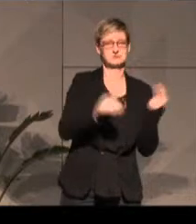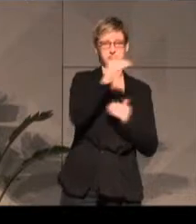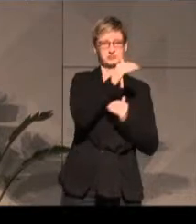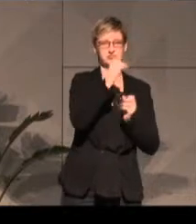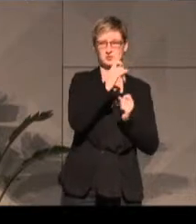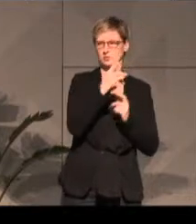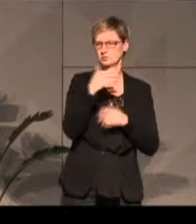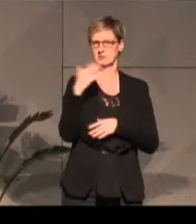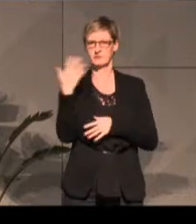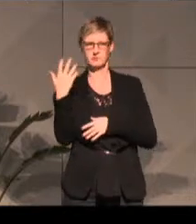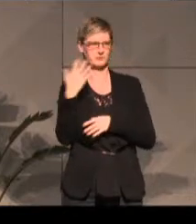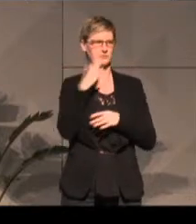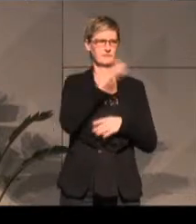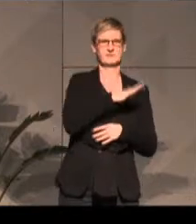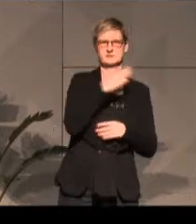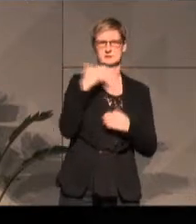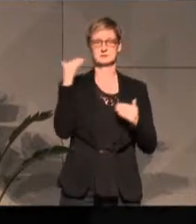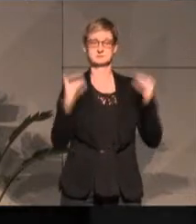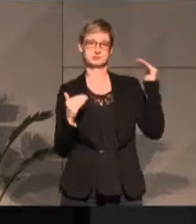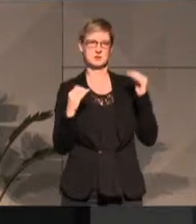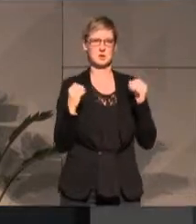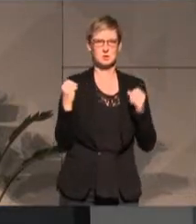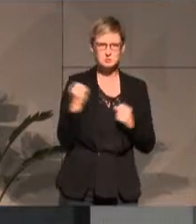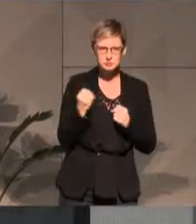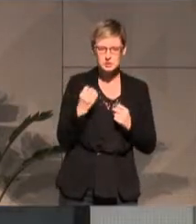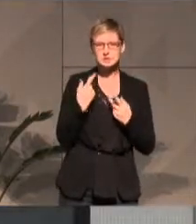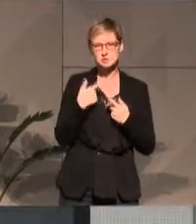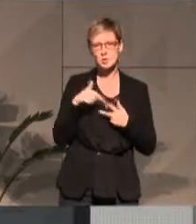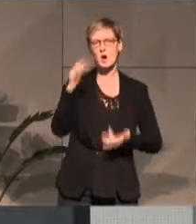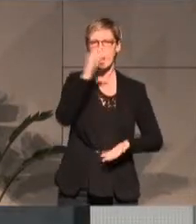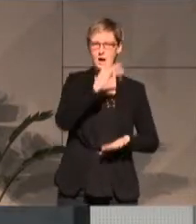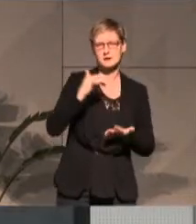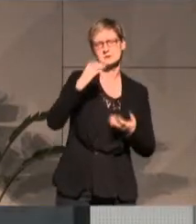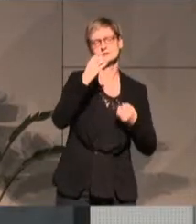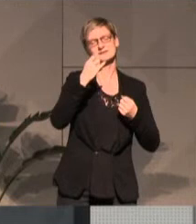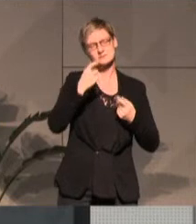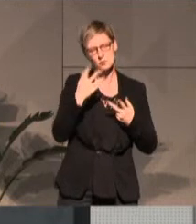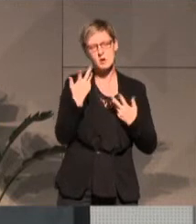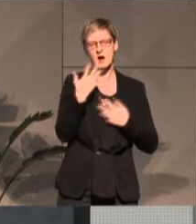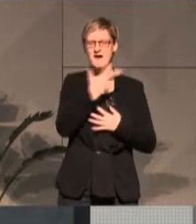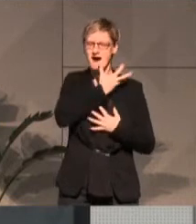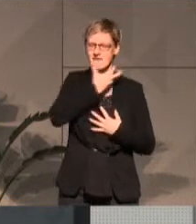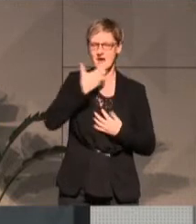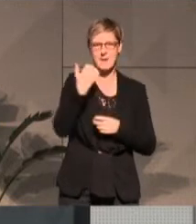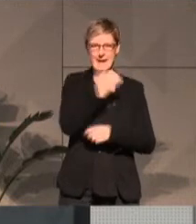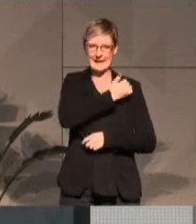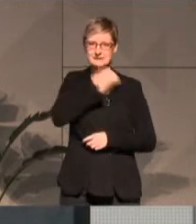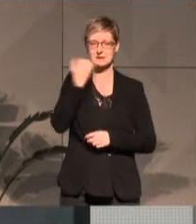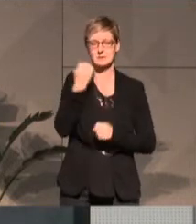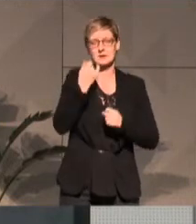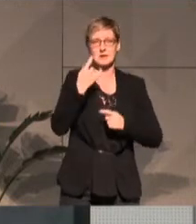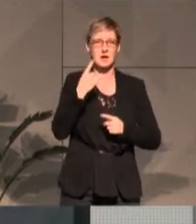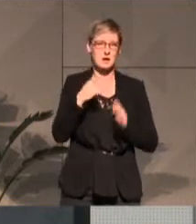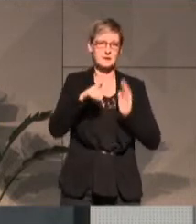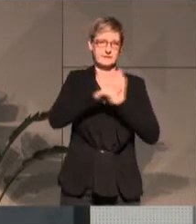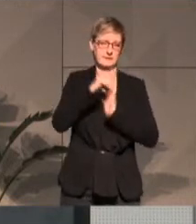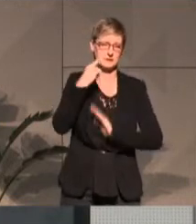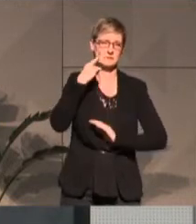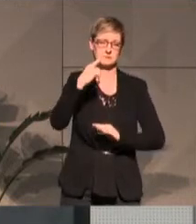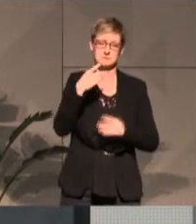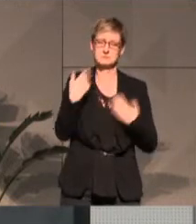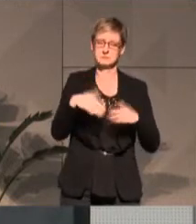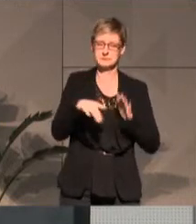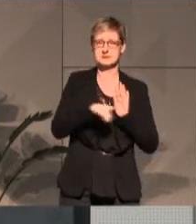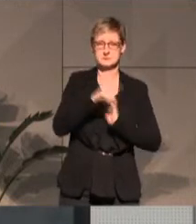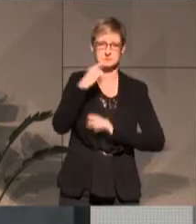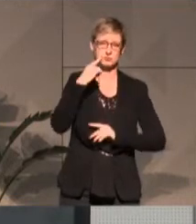degrees Celsius of temperature increase. These are huge numbers. The Arctic is warming up dramatically, but